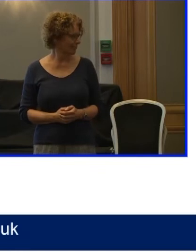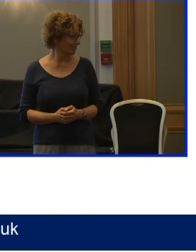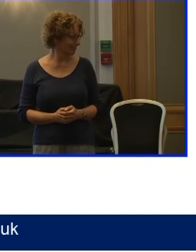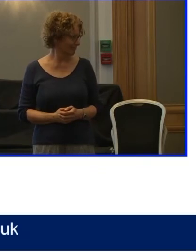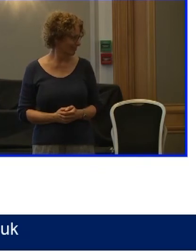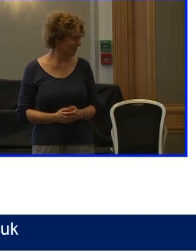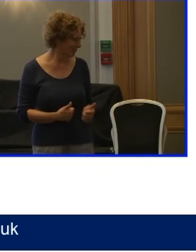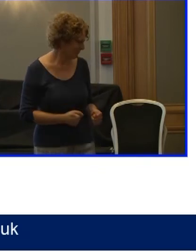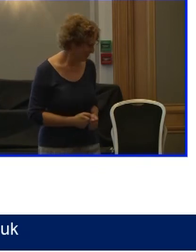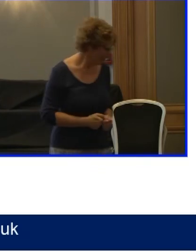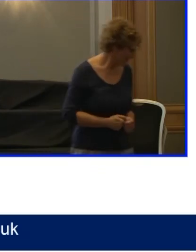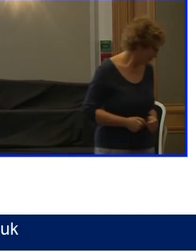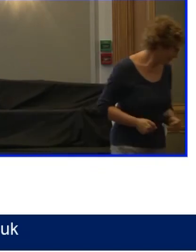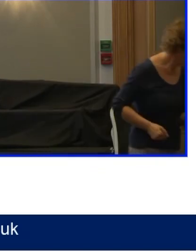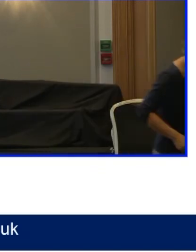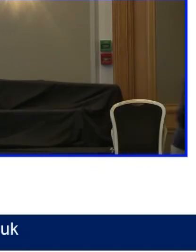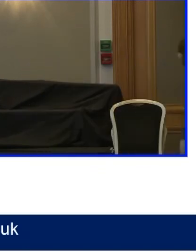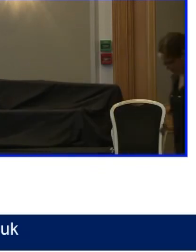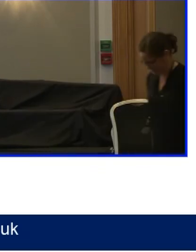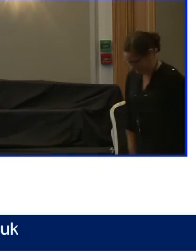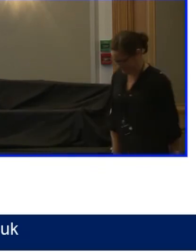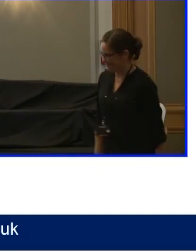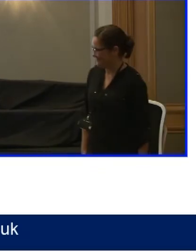Okay, so very quickly,